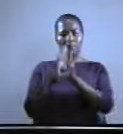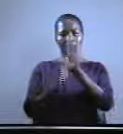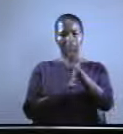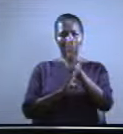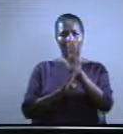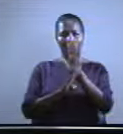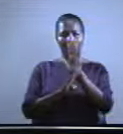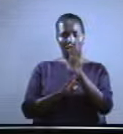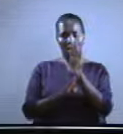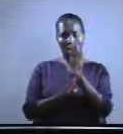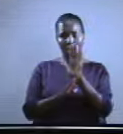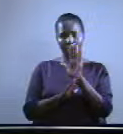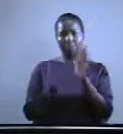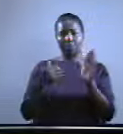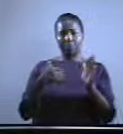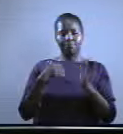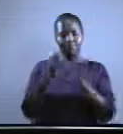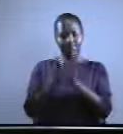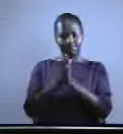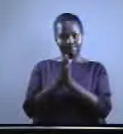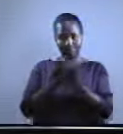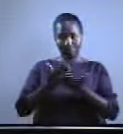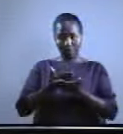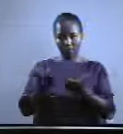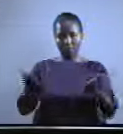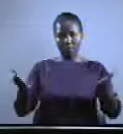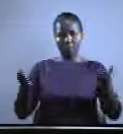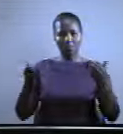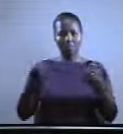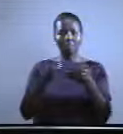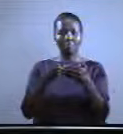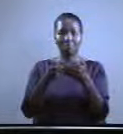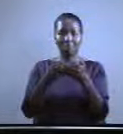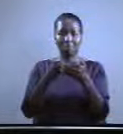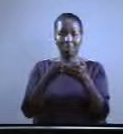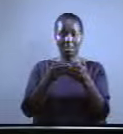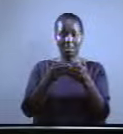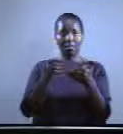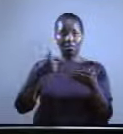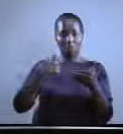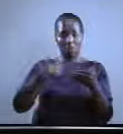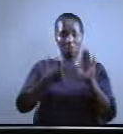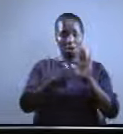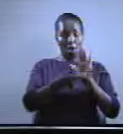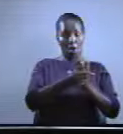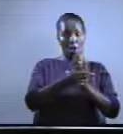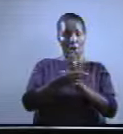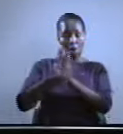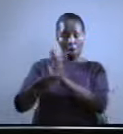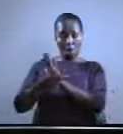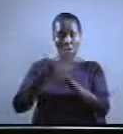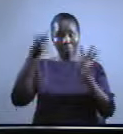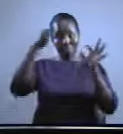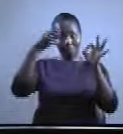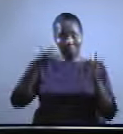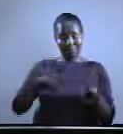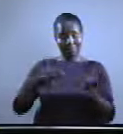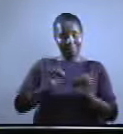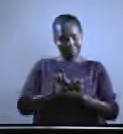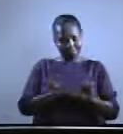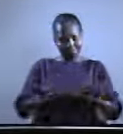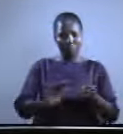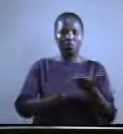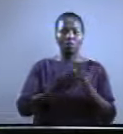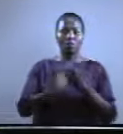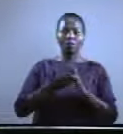honourable members to keep in mind that we are taking decisions on behalf of the people we represent, and